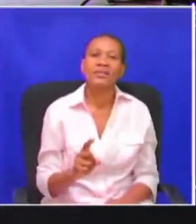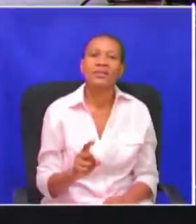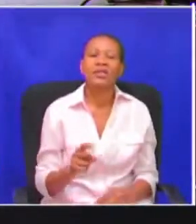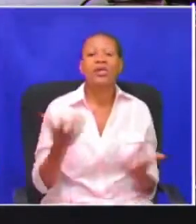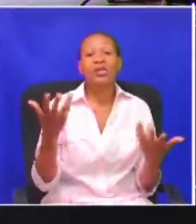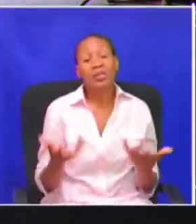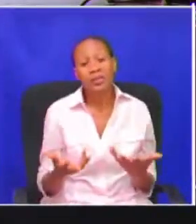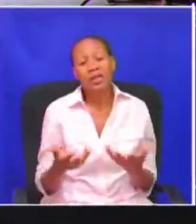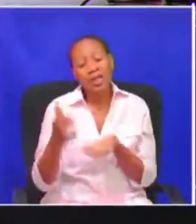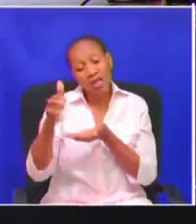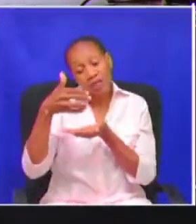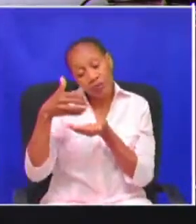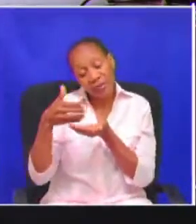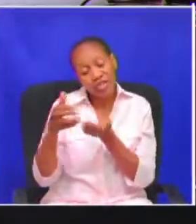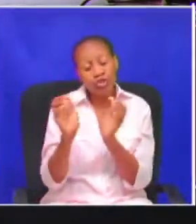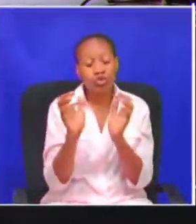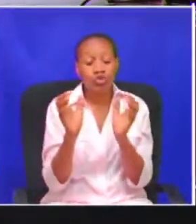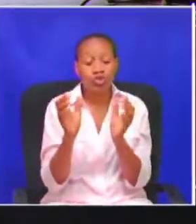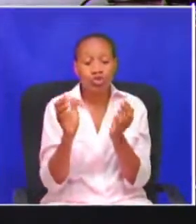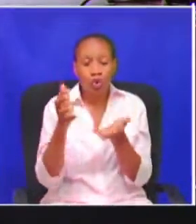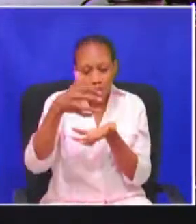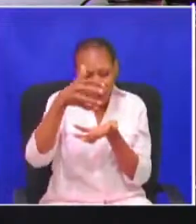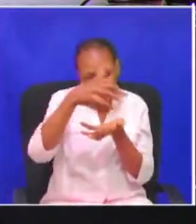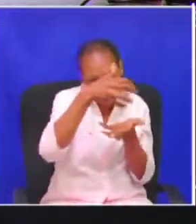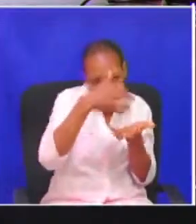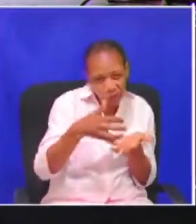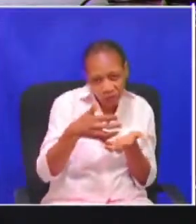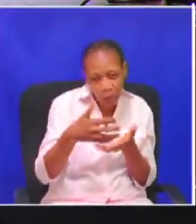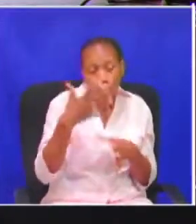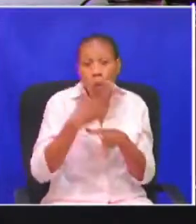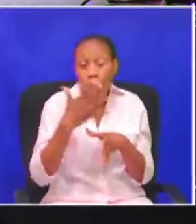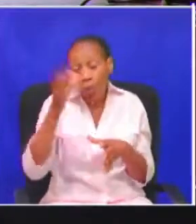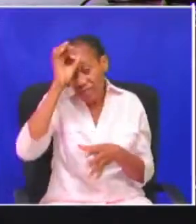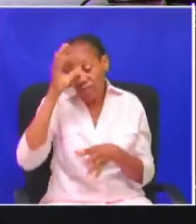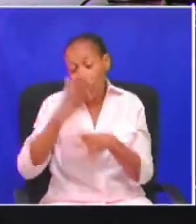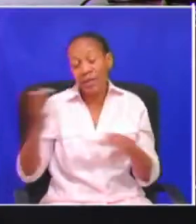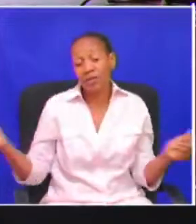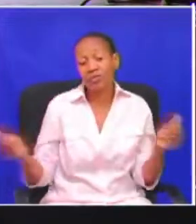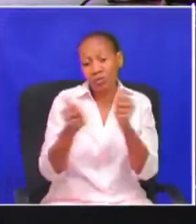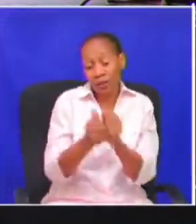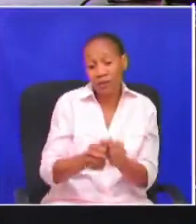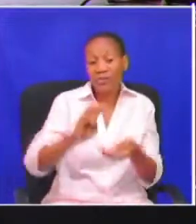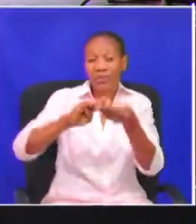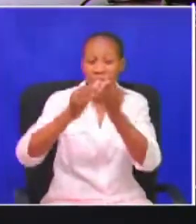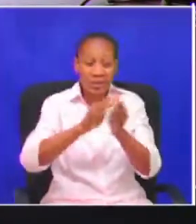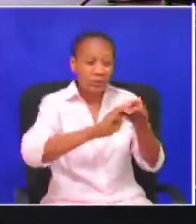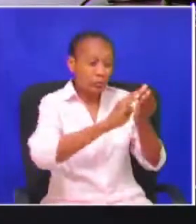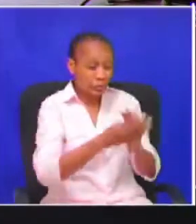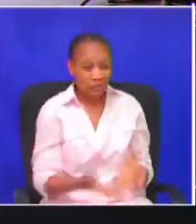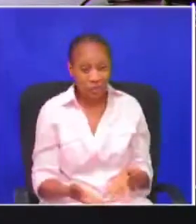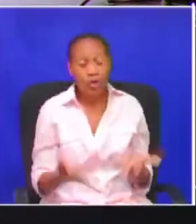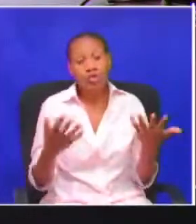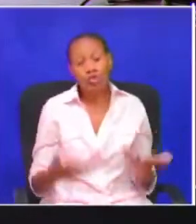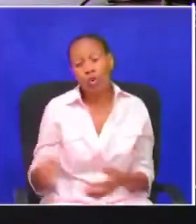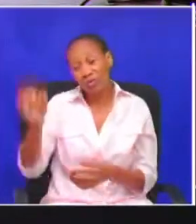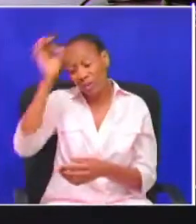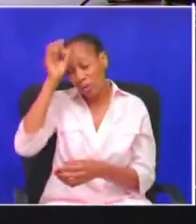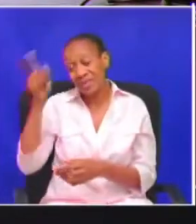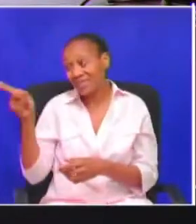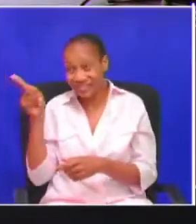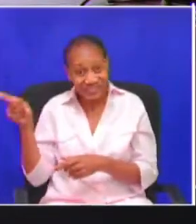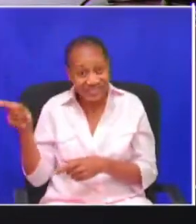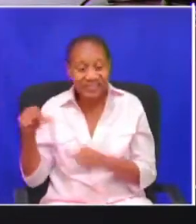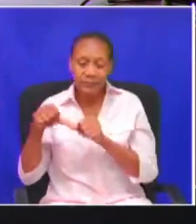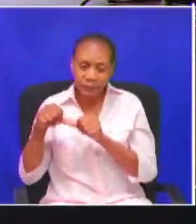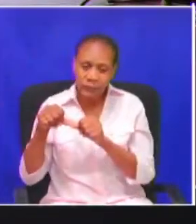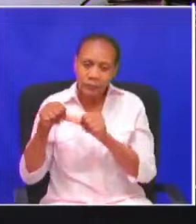intelligence-led policing, and strengthened community partnerships, the South African Police Service continues